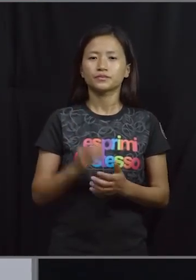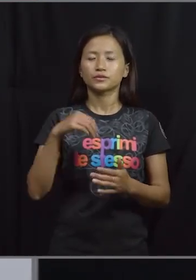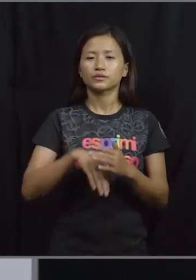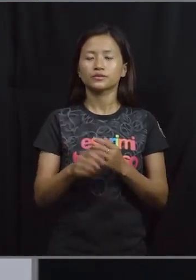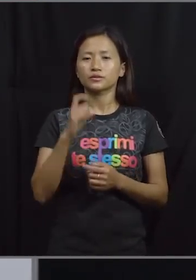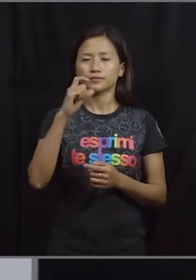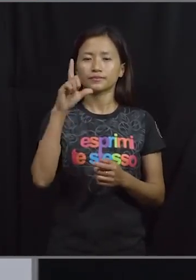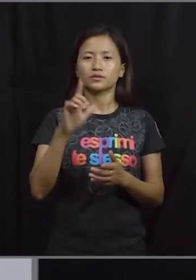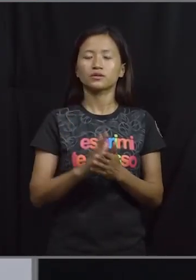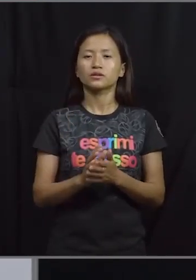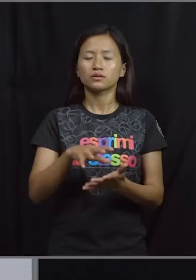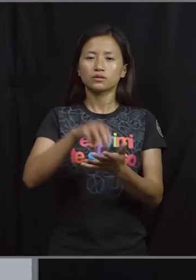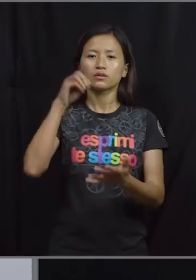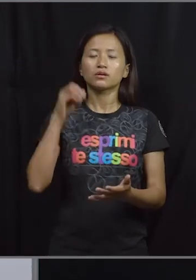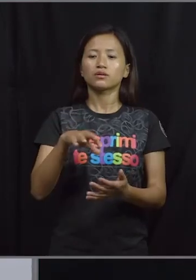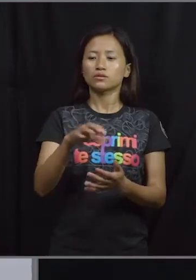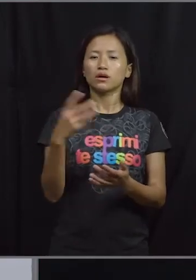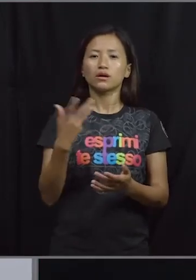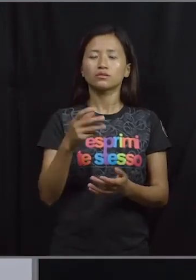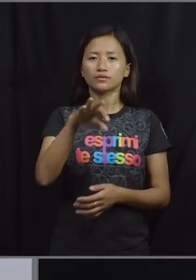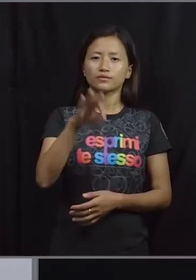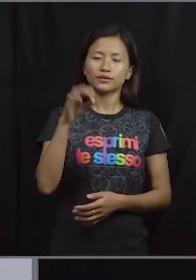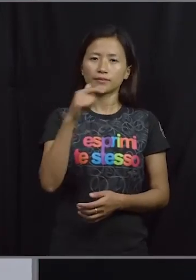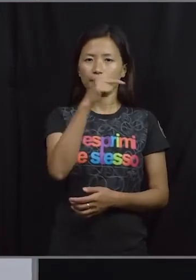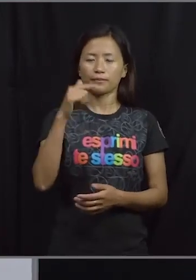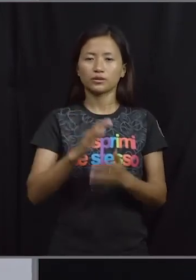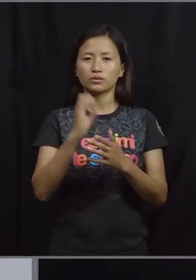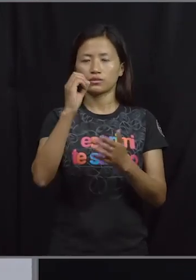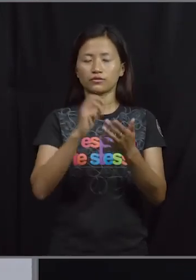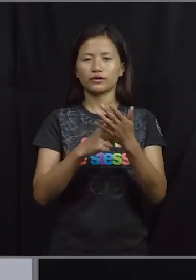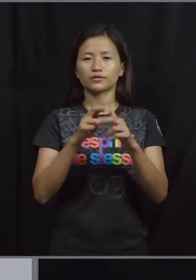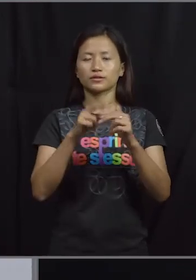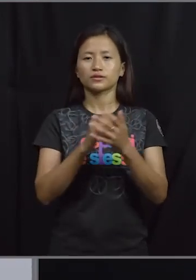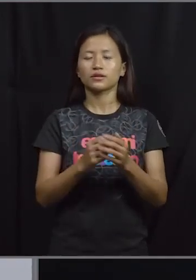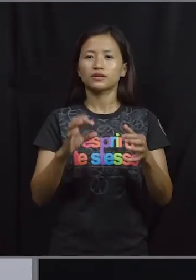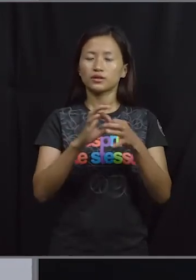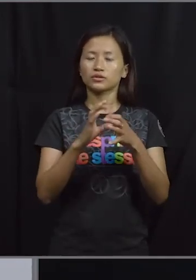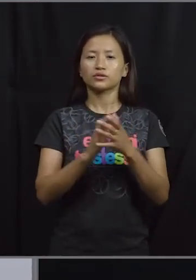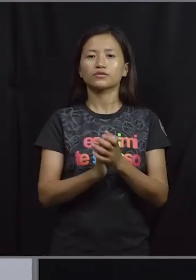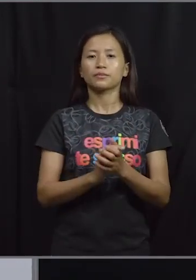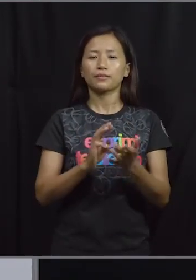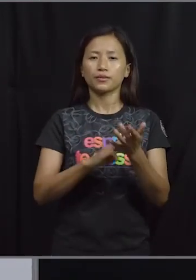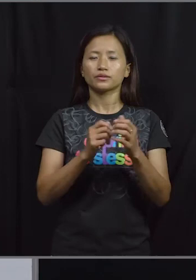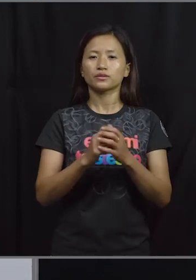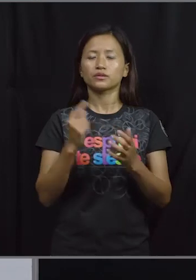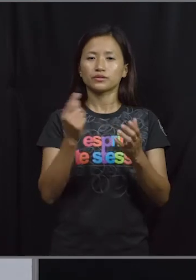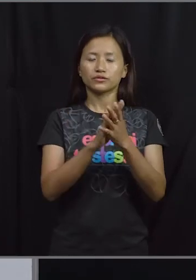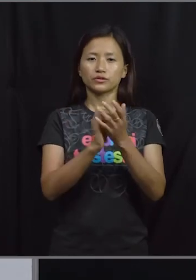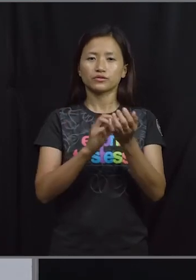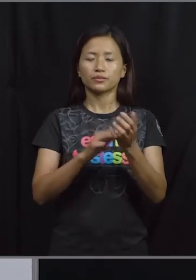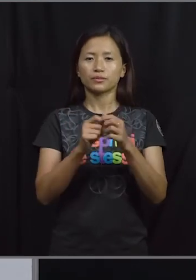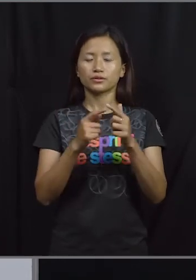session, we have learned how to find the minors, cofactors, and adjoint of a matrix and inverse of a